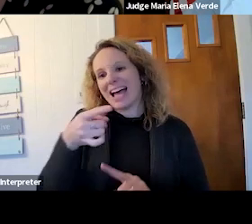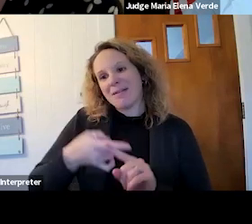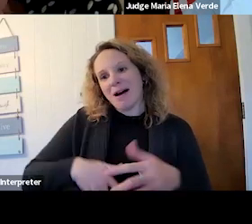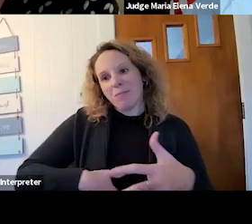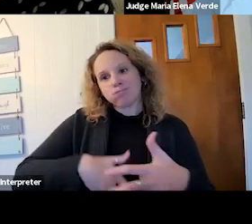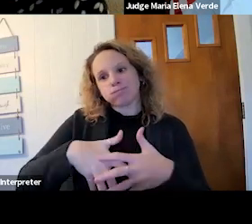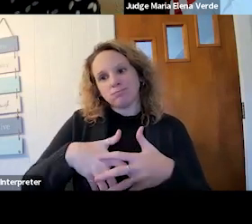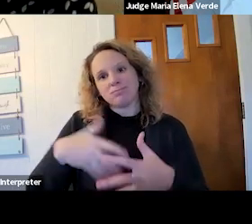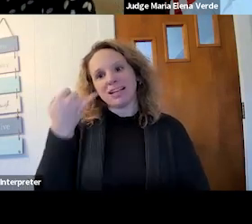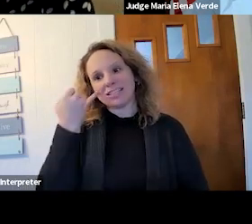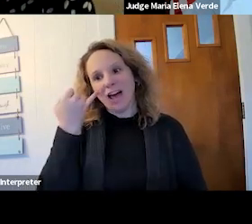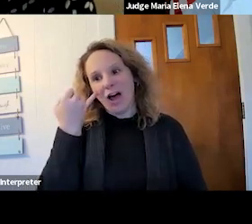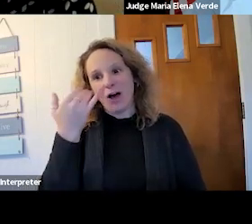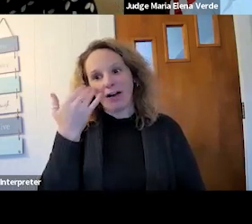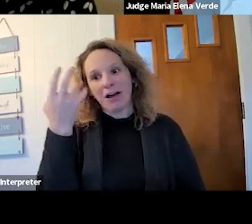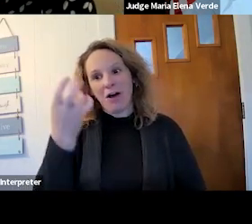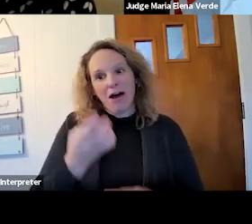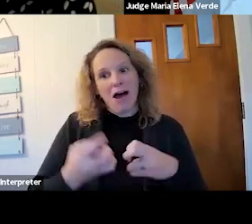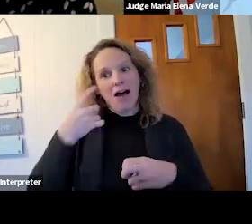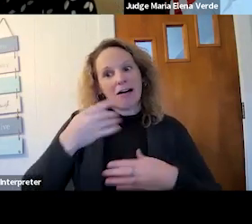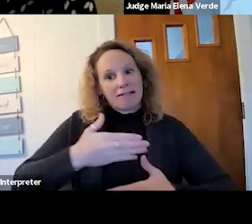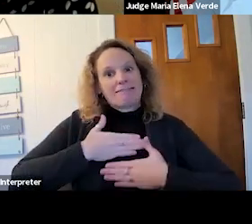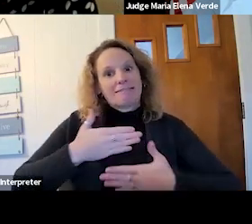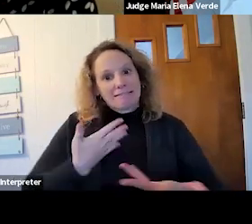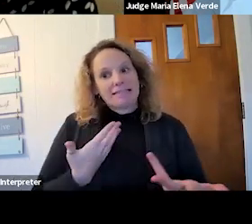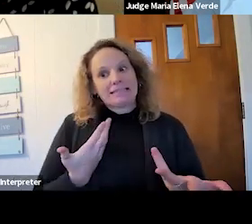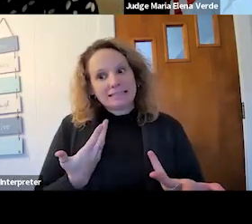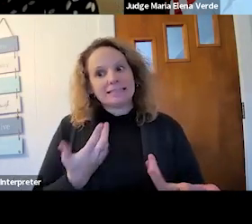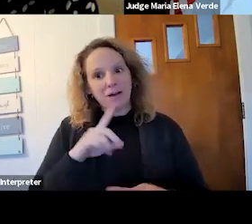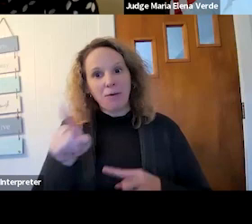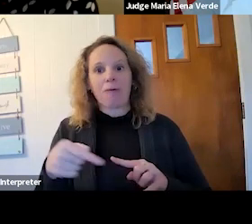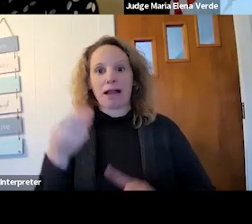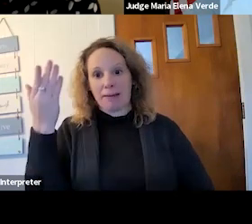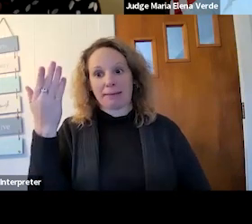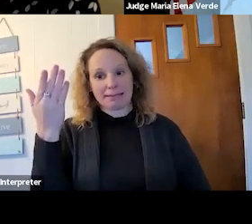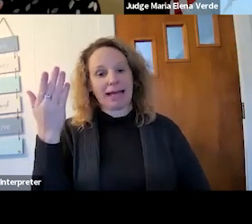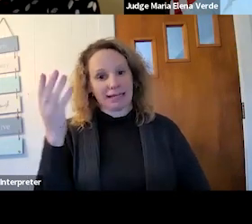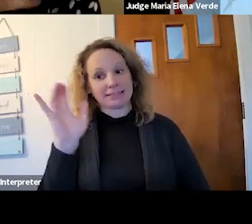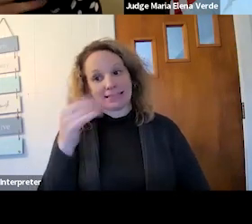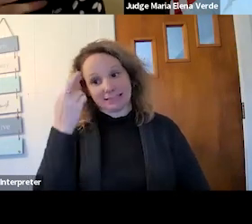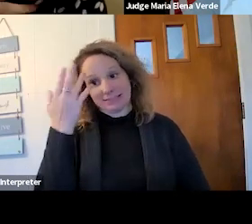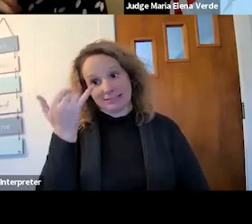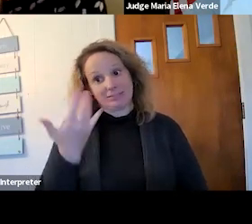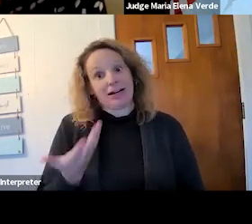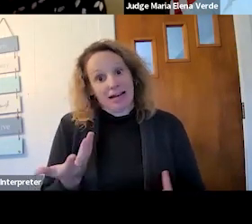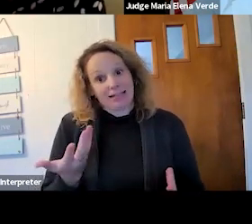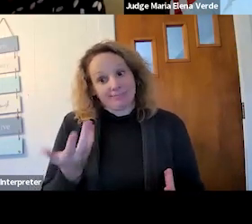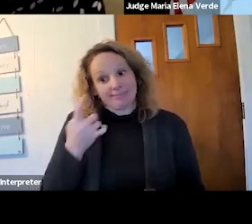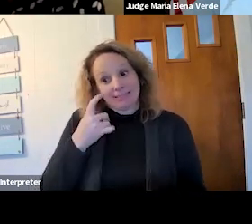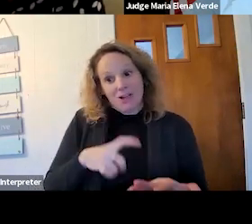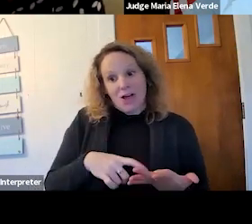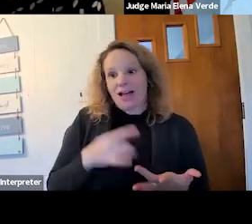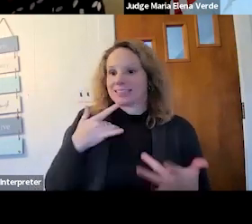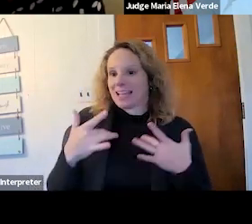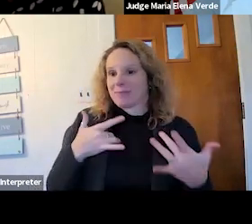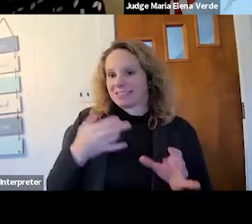if it seems like it's a little harder breathing wise to get up on my soapbox nowadays, that's because it is. And I'm very